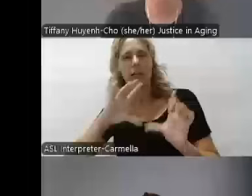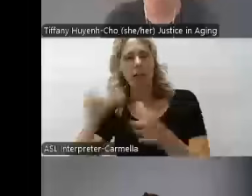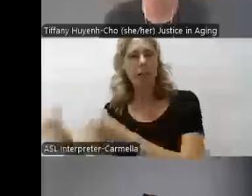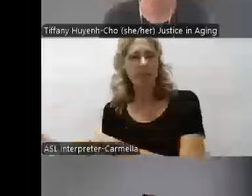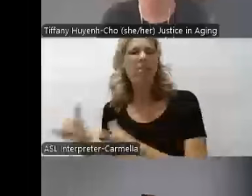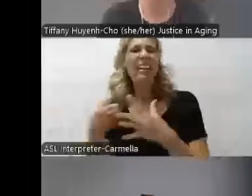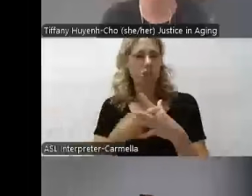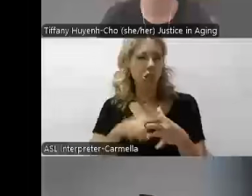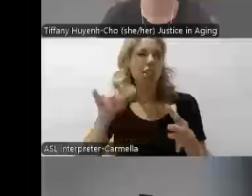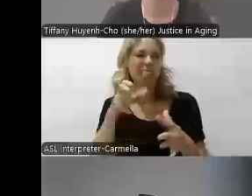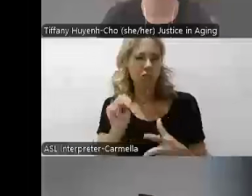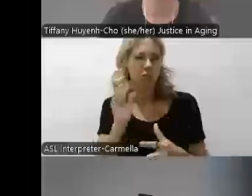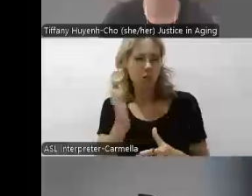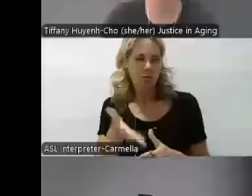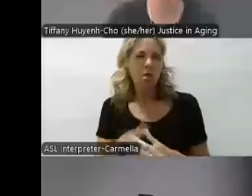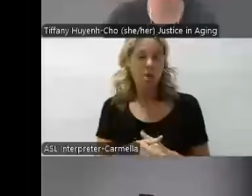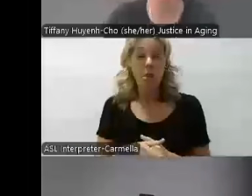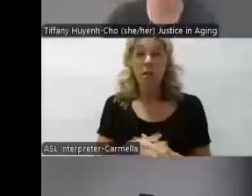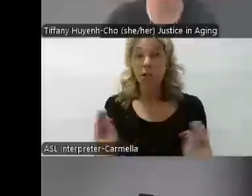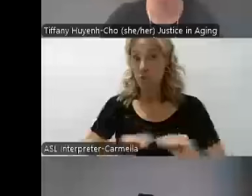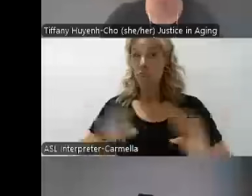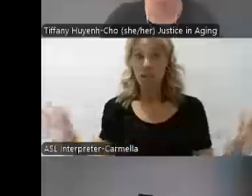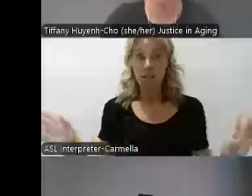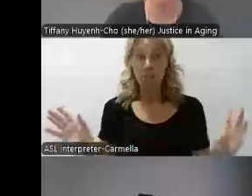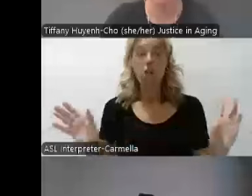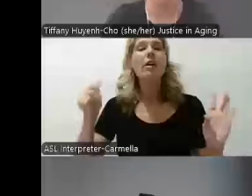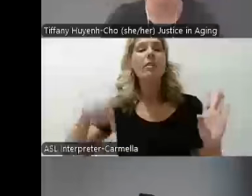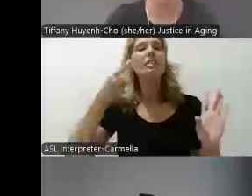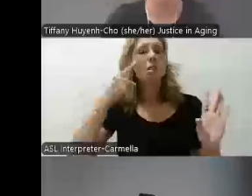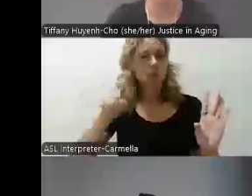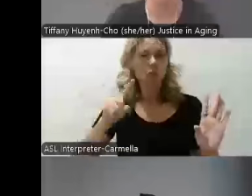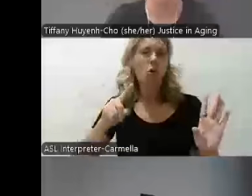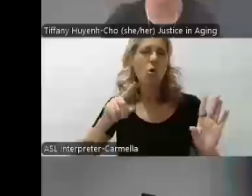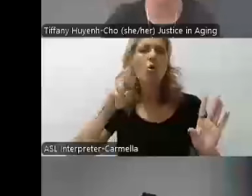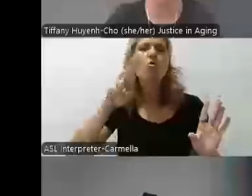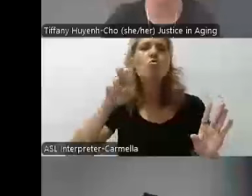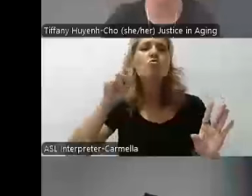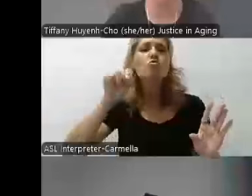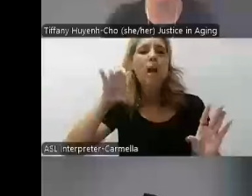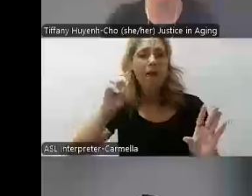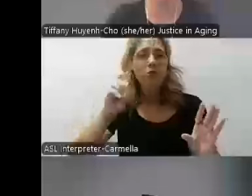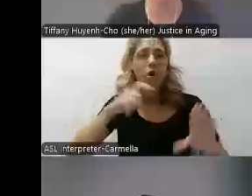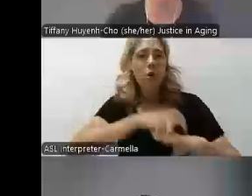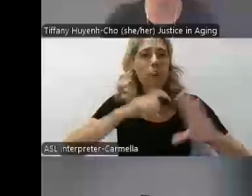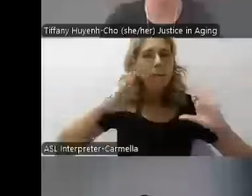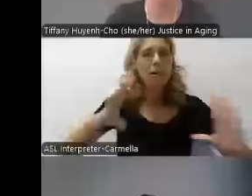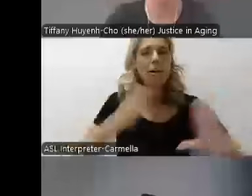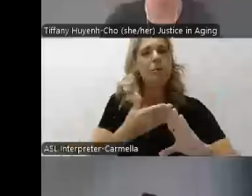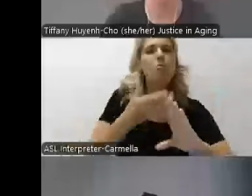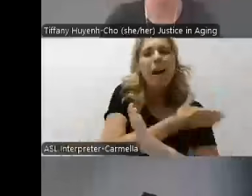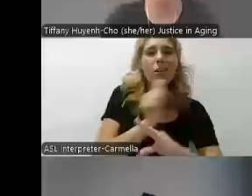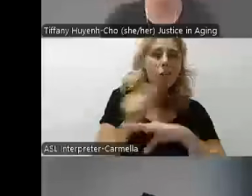that's starting in January. And to be clear, this is just referring to the retro period prior to submitting the